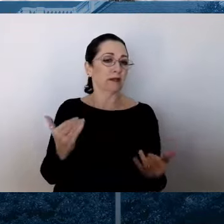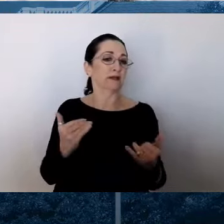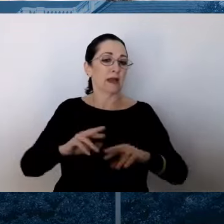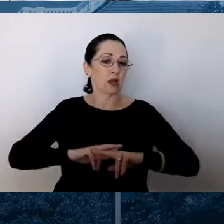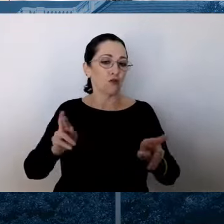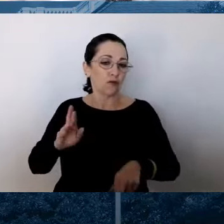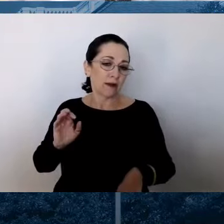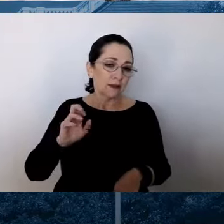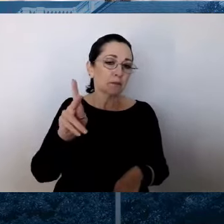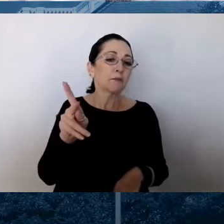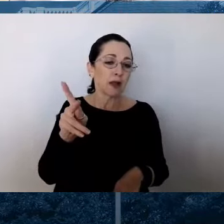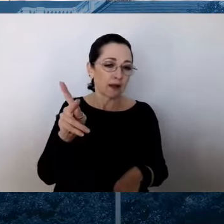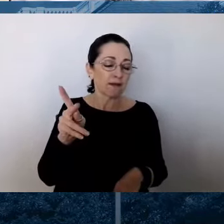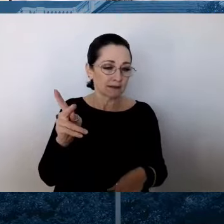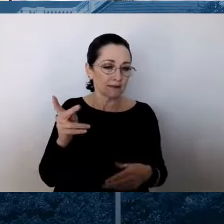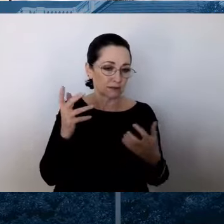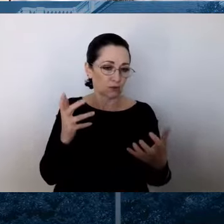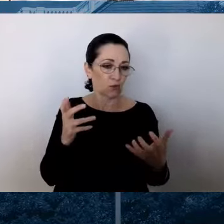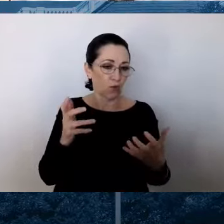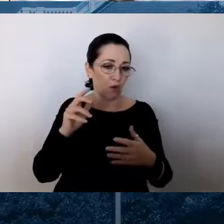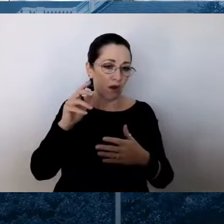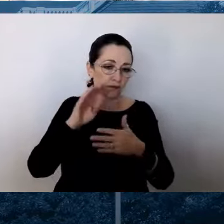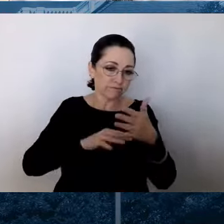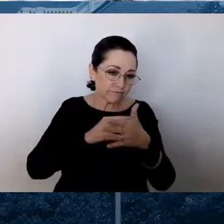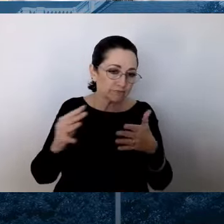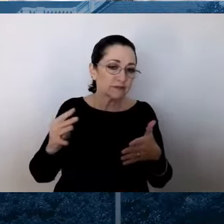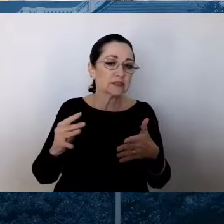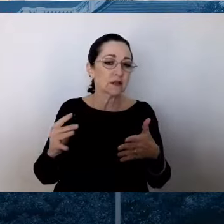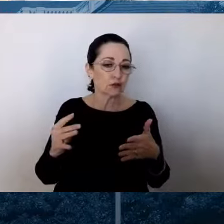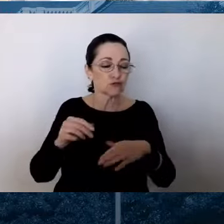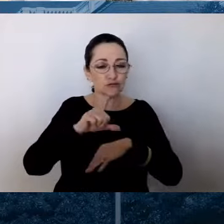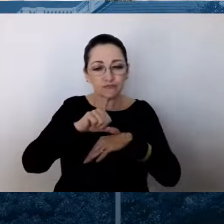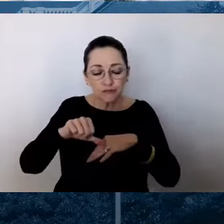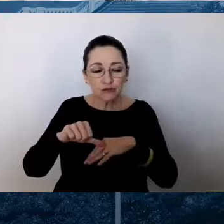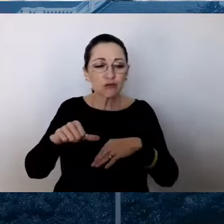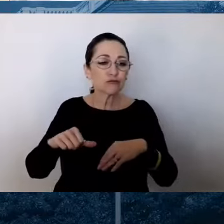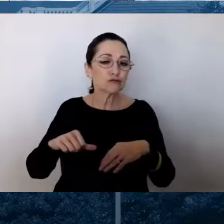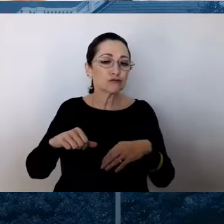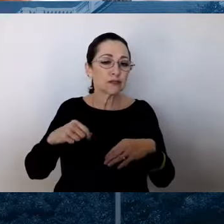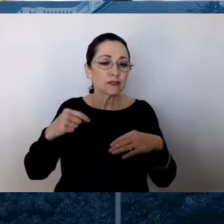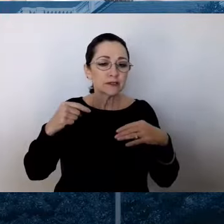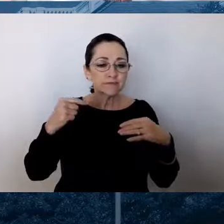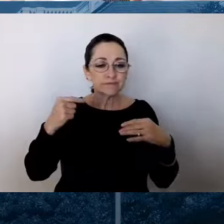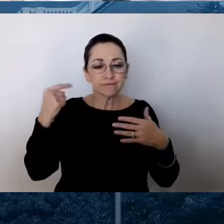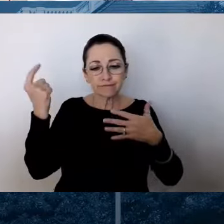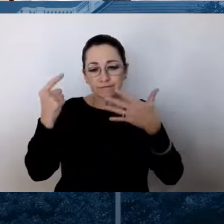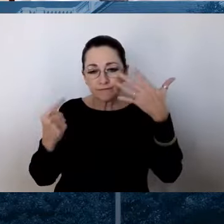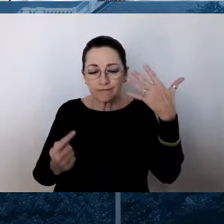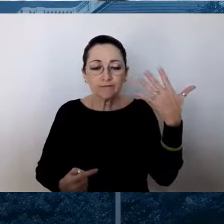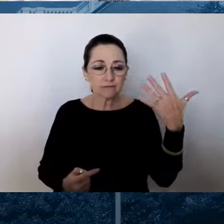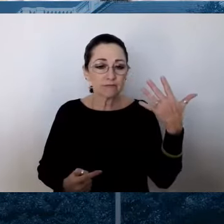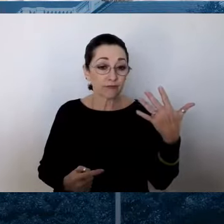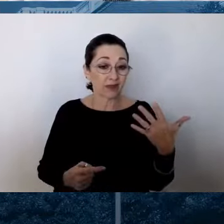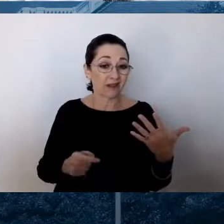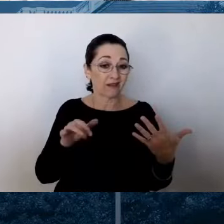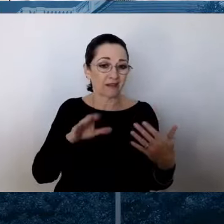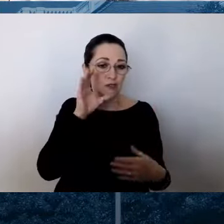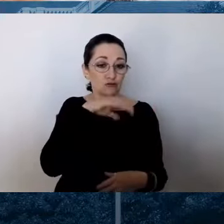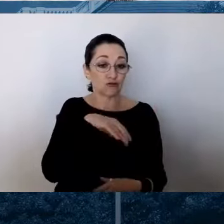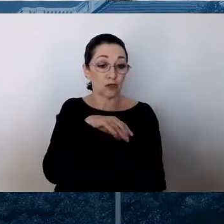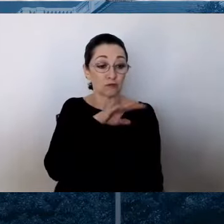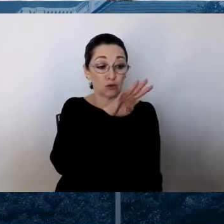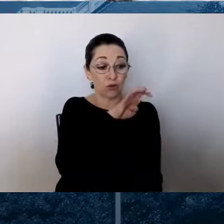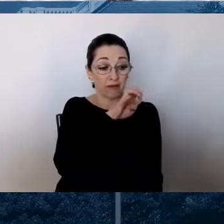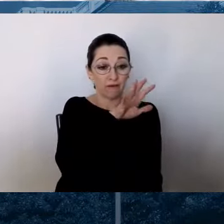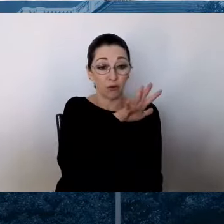issues that, were probably compounded by the pandemic. And so it's a strain. So the 454 number that we saw as